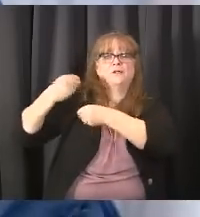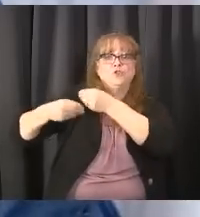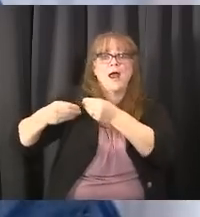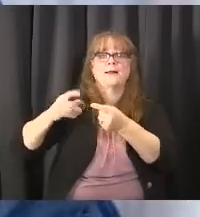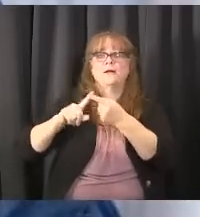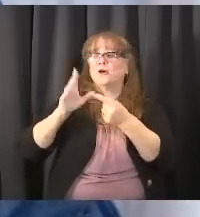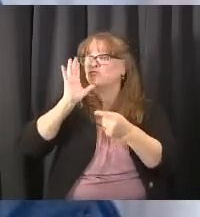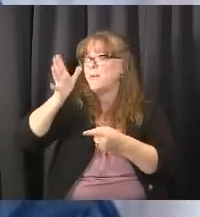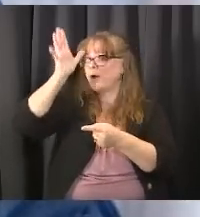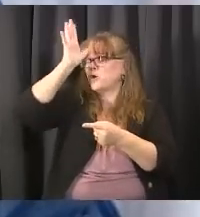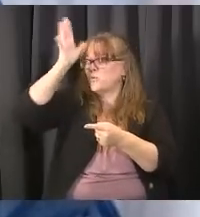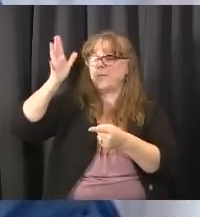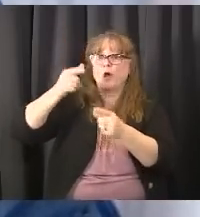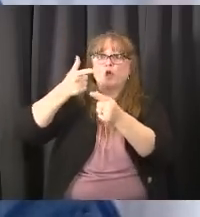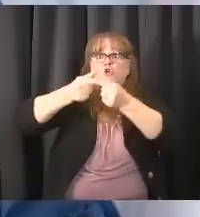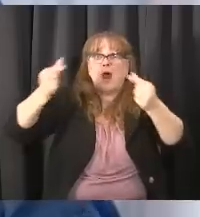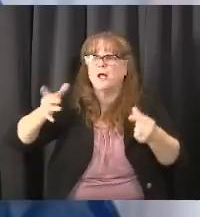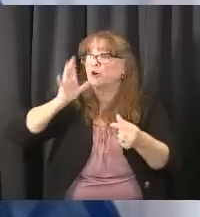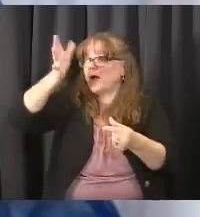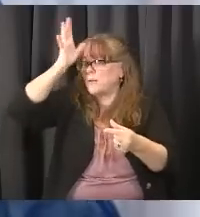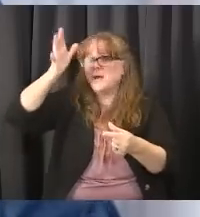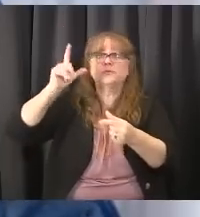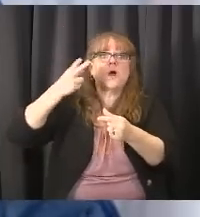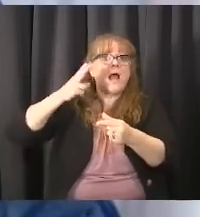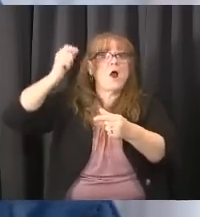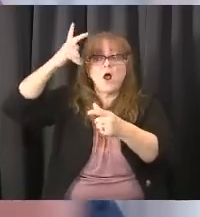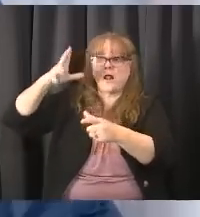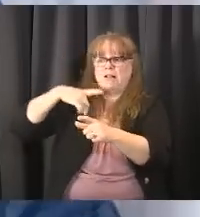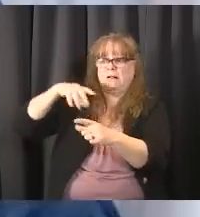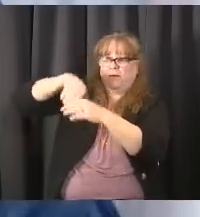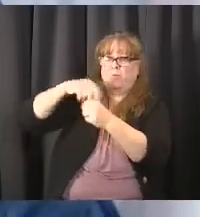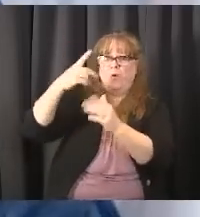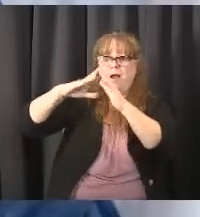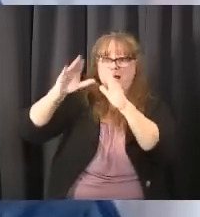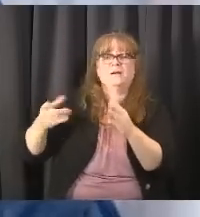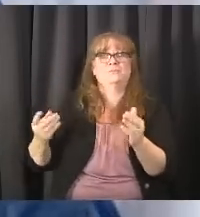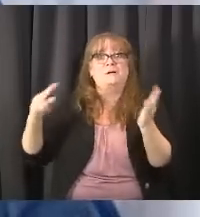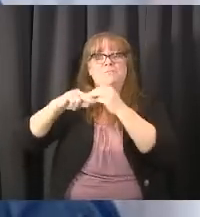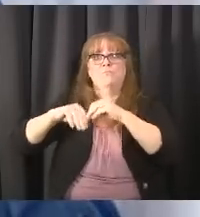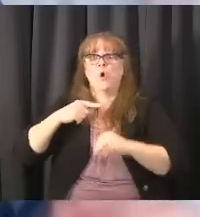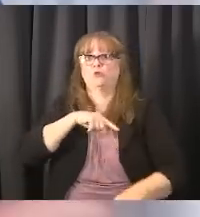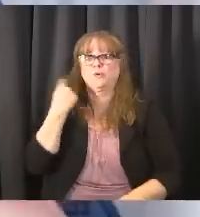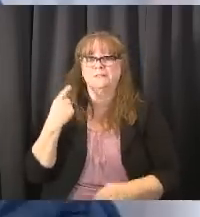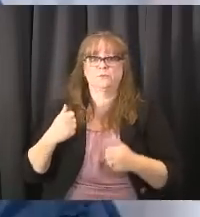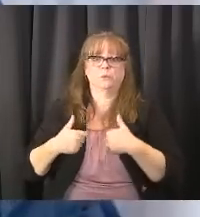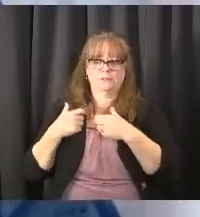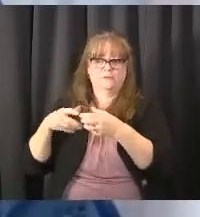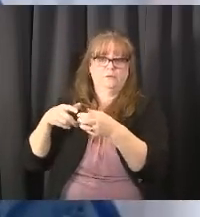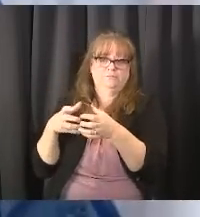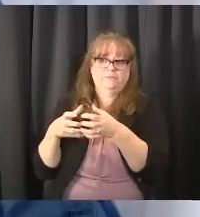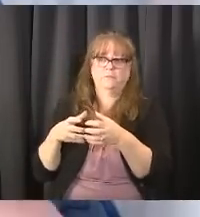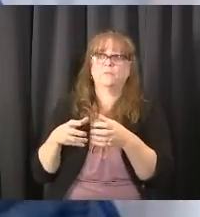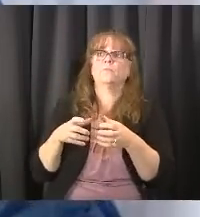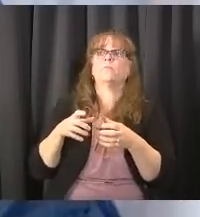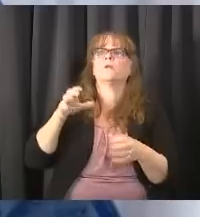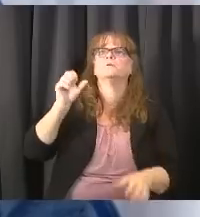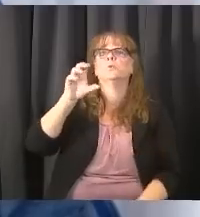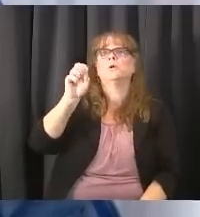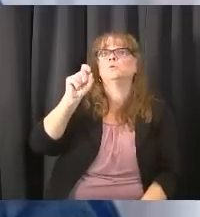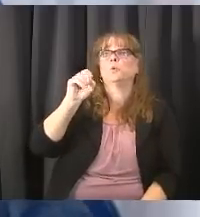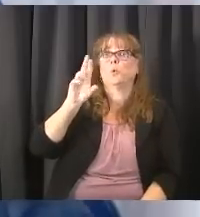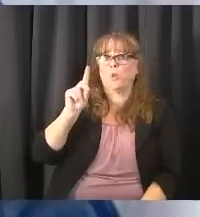them protection is so important. Salud Family Health Center is one such premier partner. They're working to help administer the vaccine in